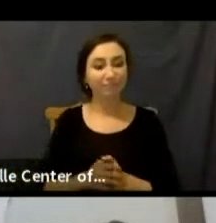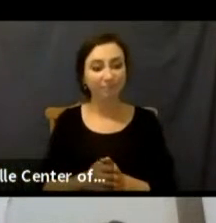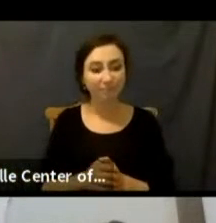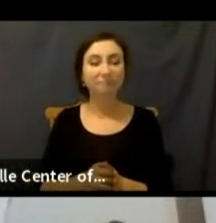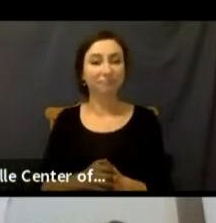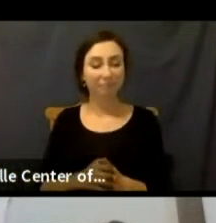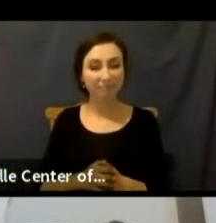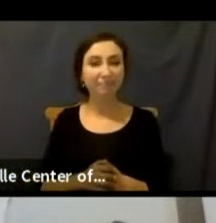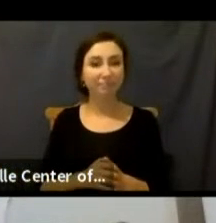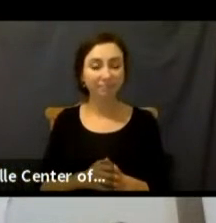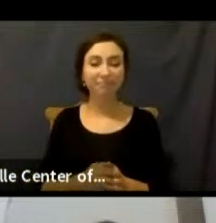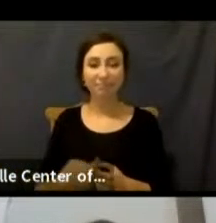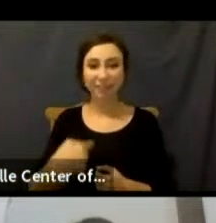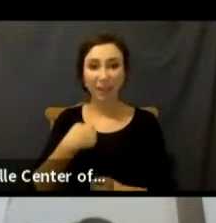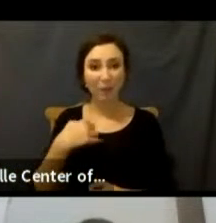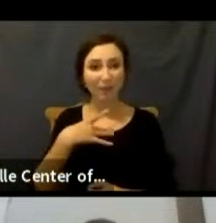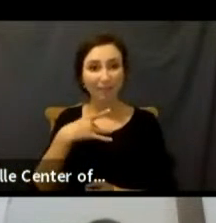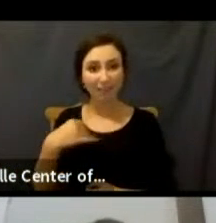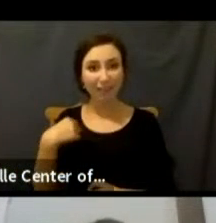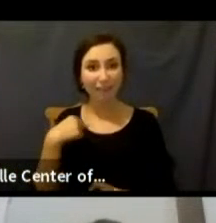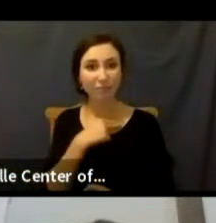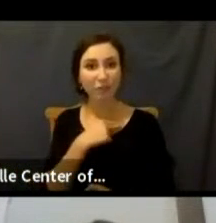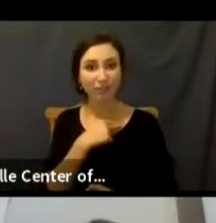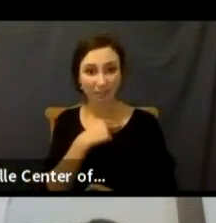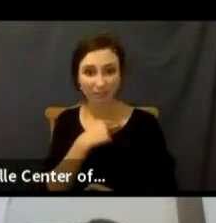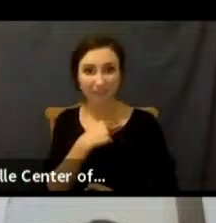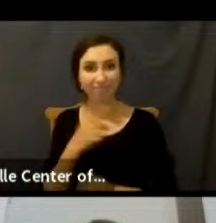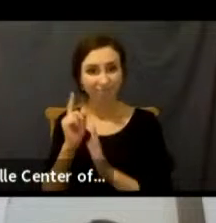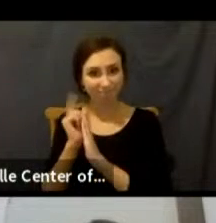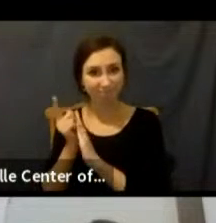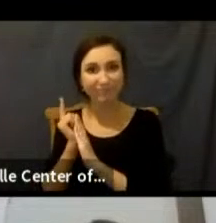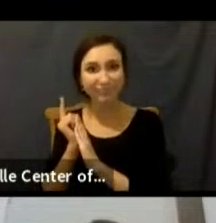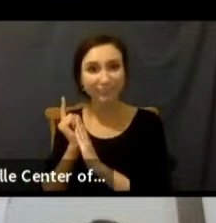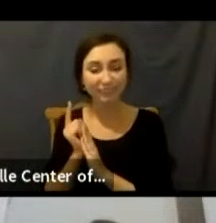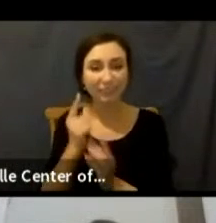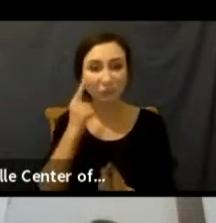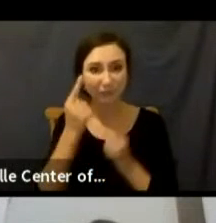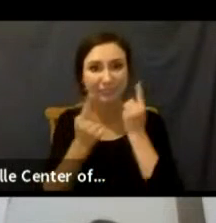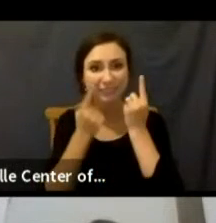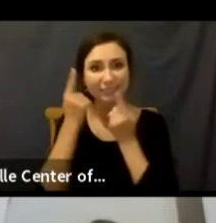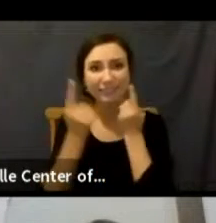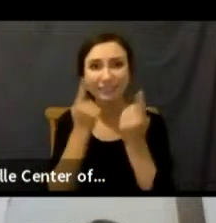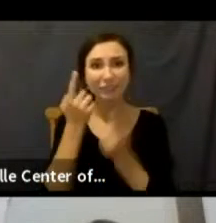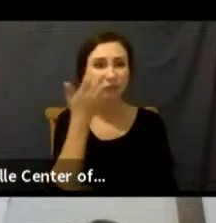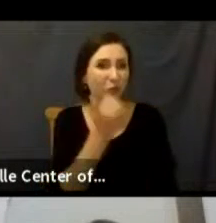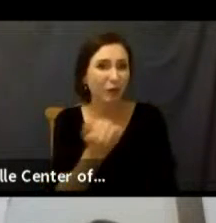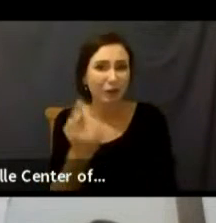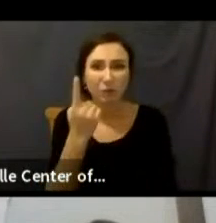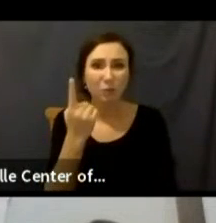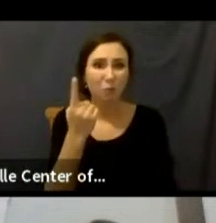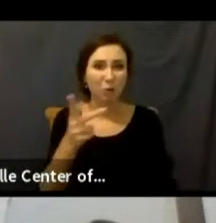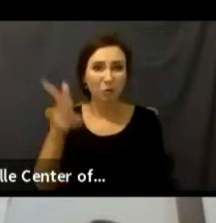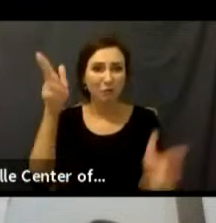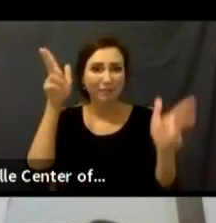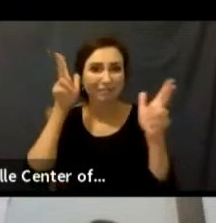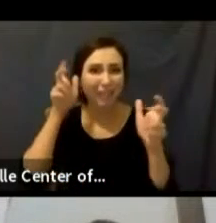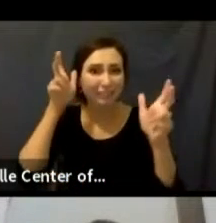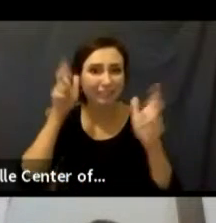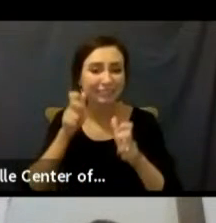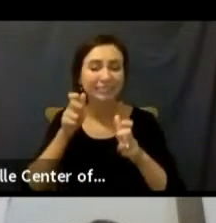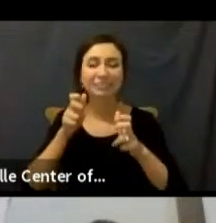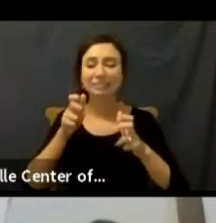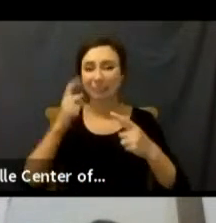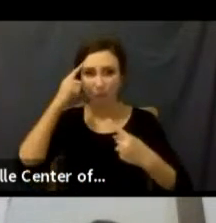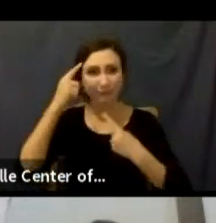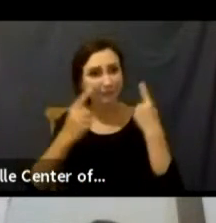like for us for a minute to consider, and anyone who's listening to consider, that the task we've